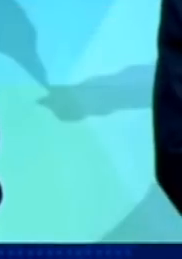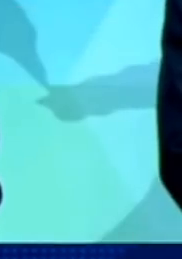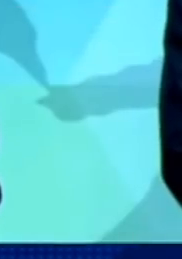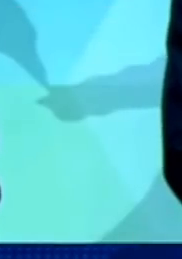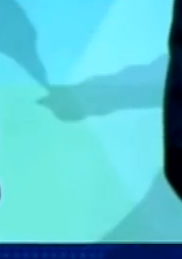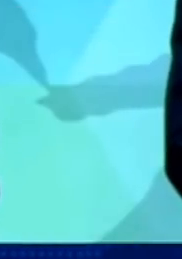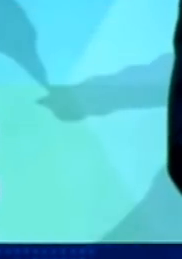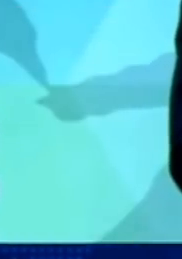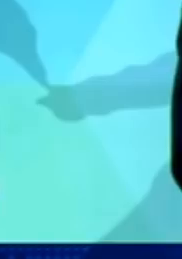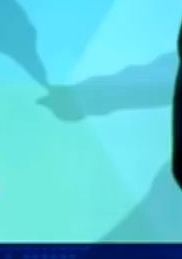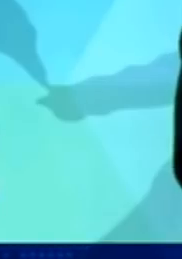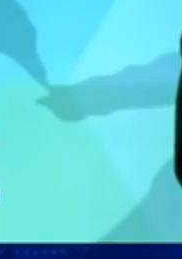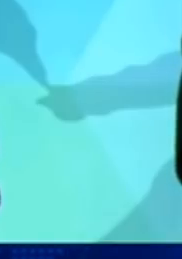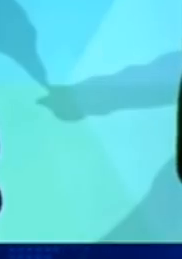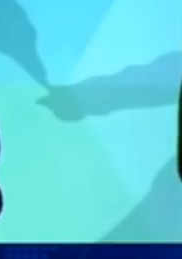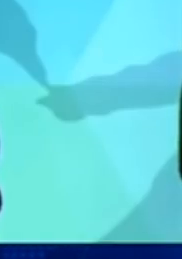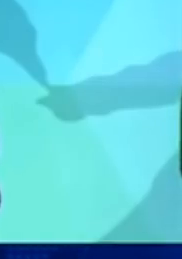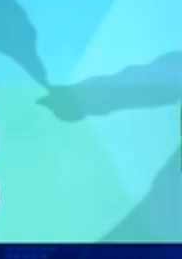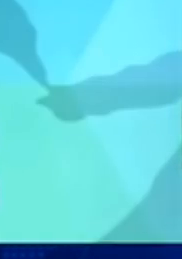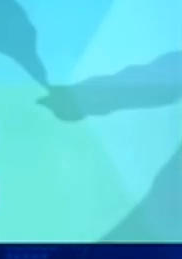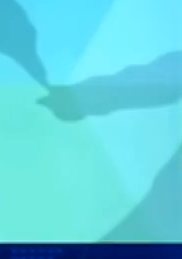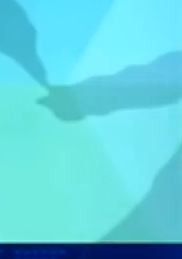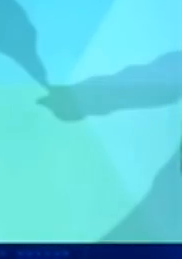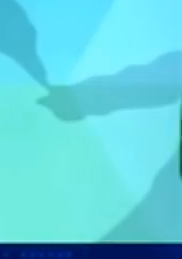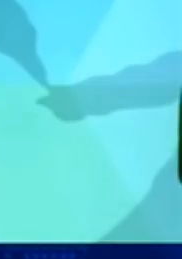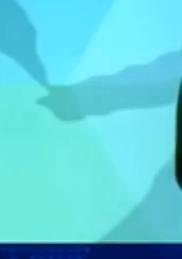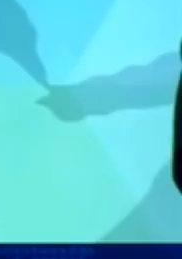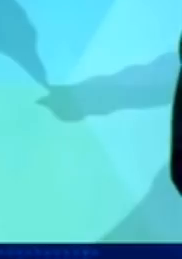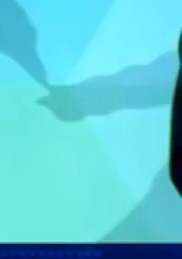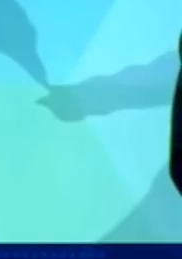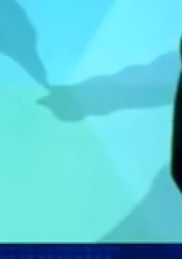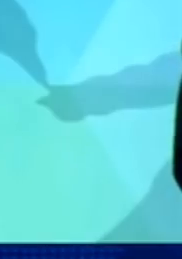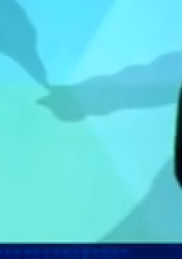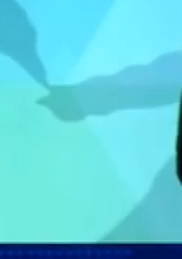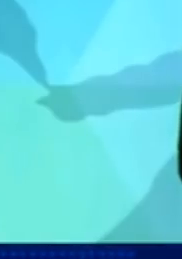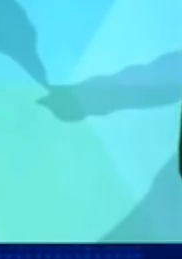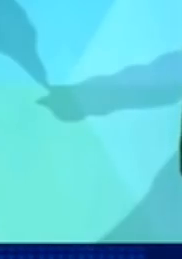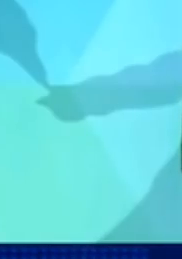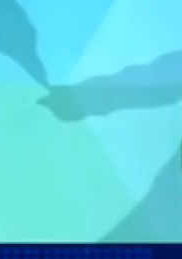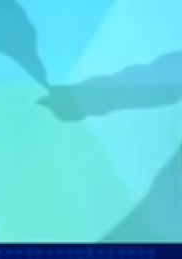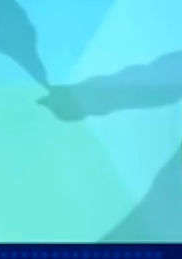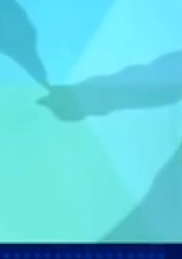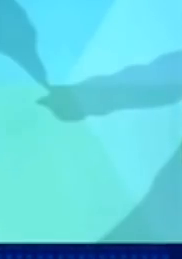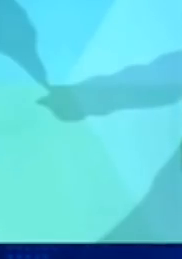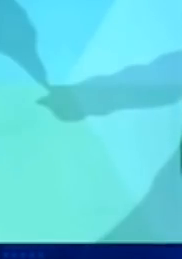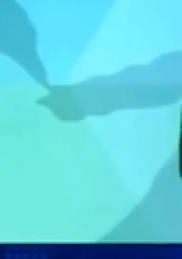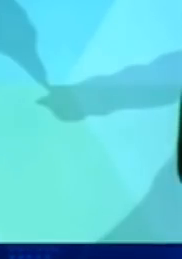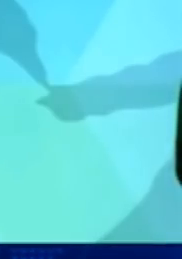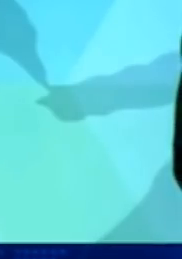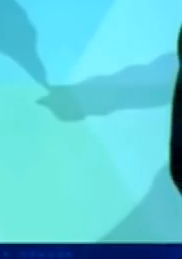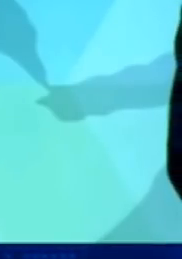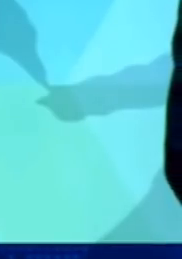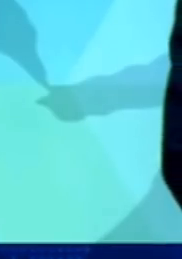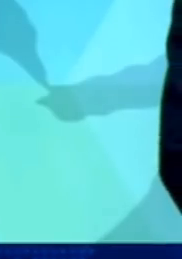General of the WHO, for this fantastic initiative of us meeting here